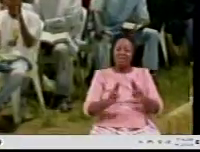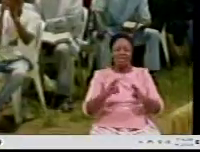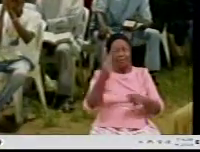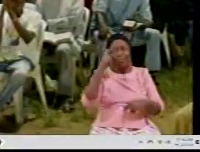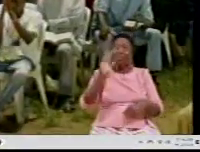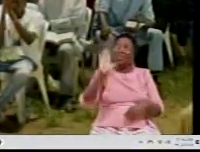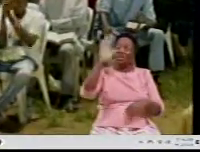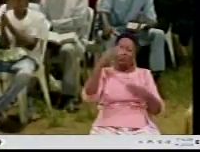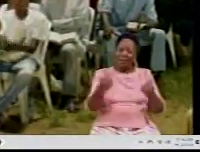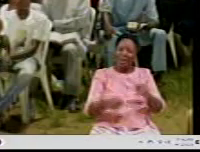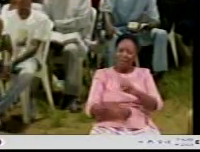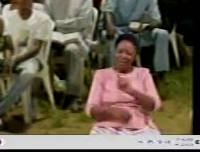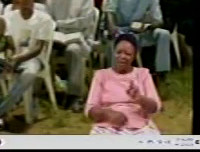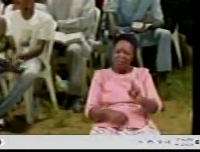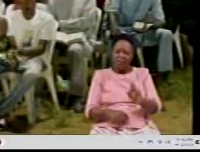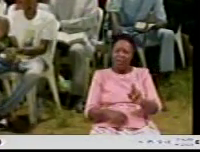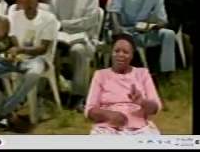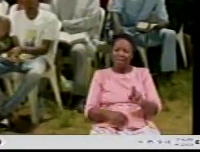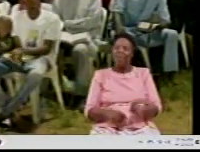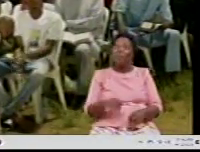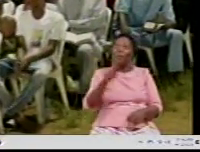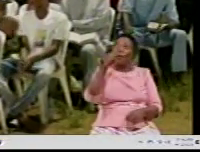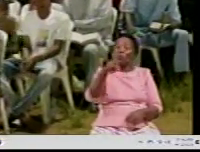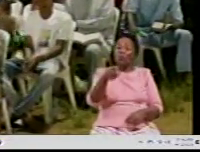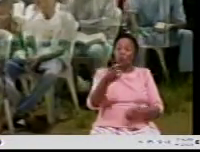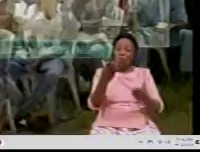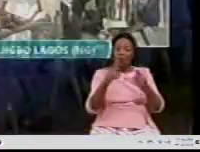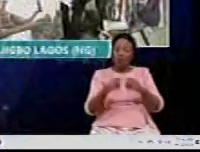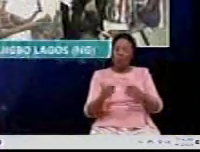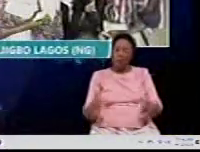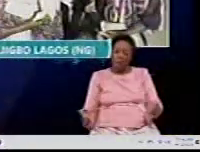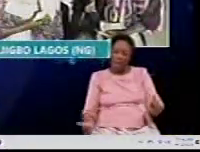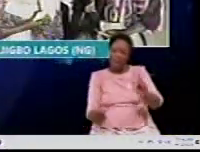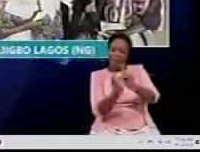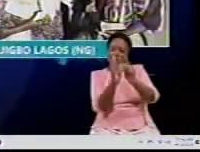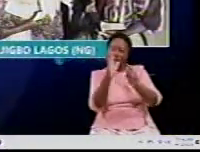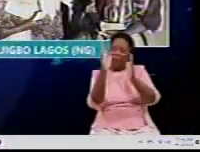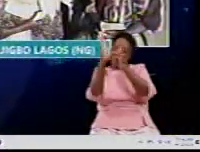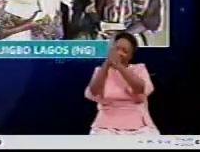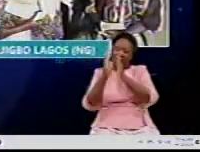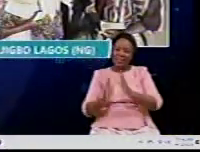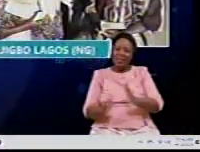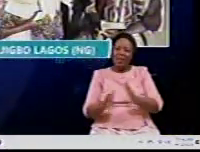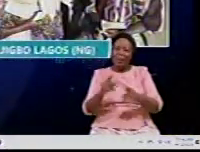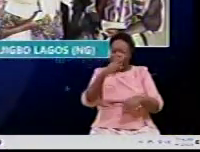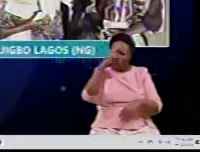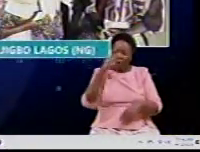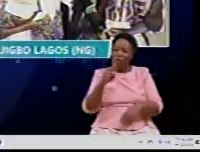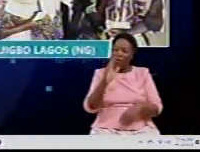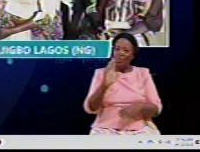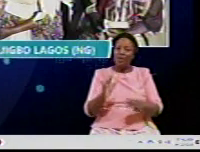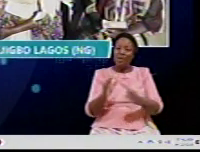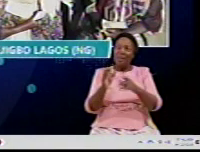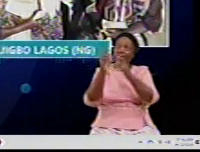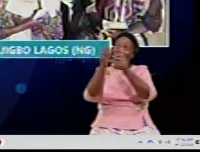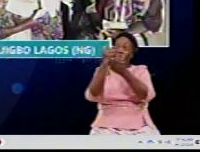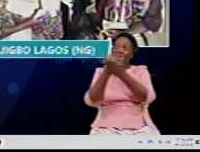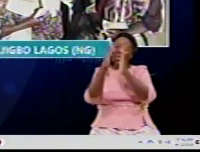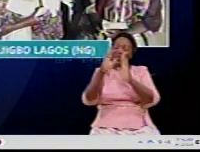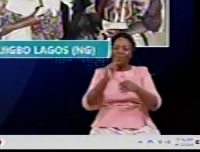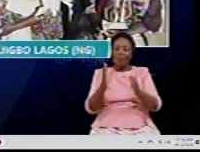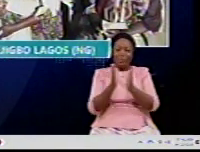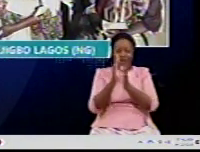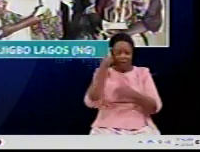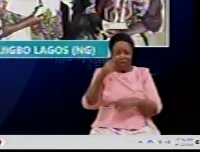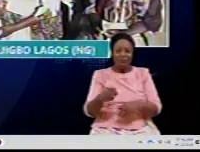him? You want to meet your intercessor? He's been praying for you for a long time. And now, what he's been praying for